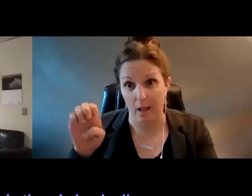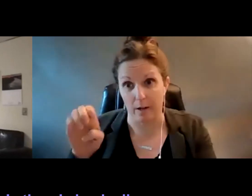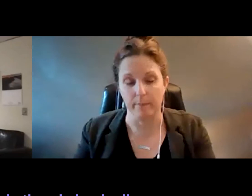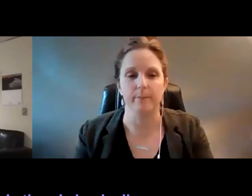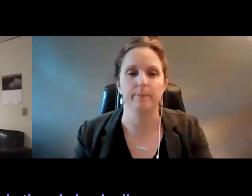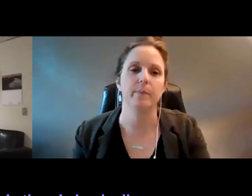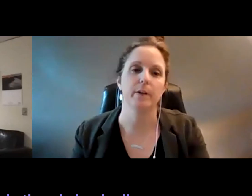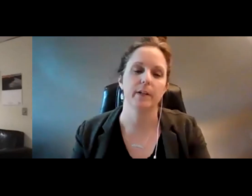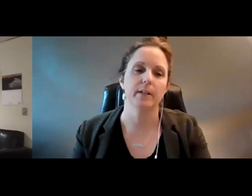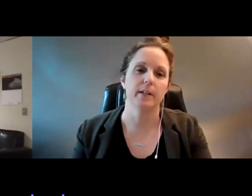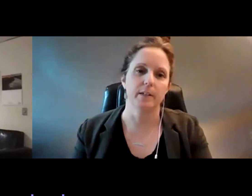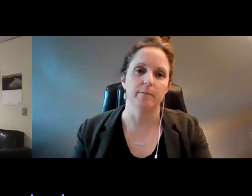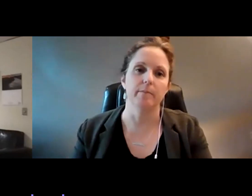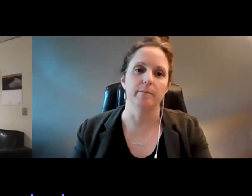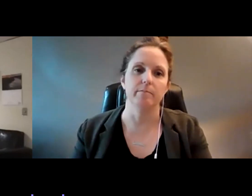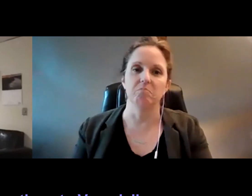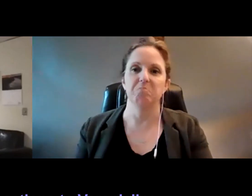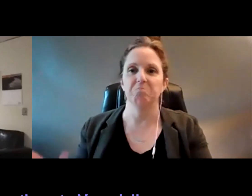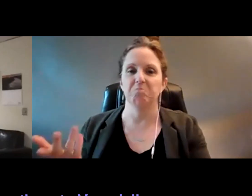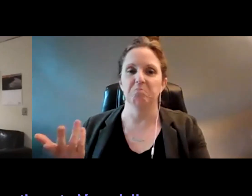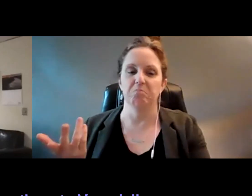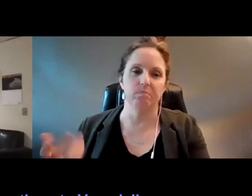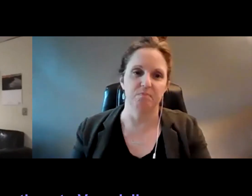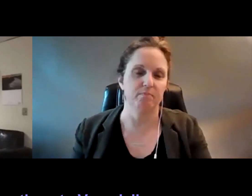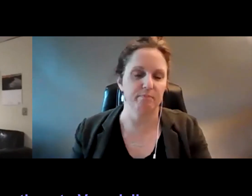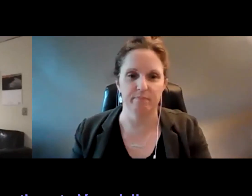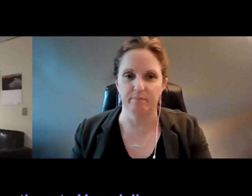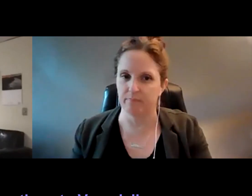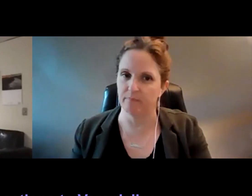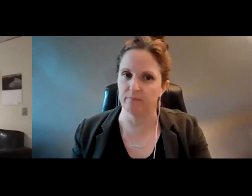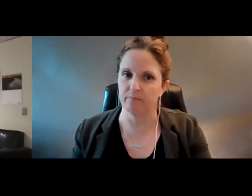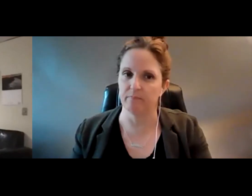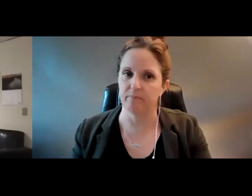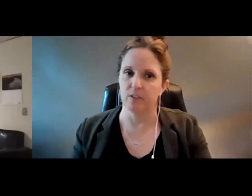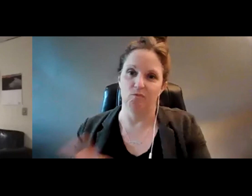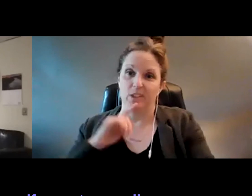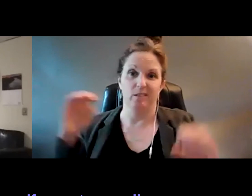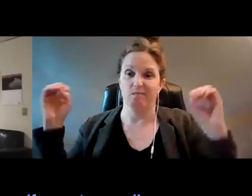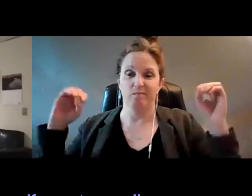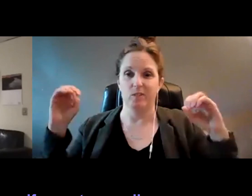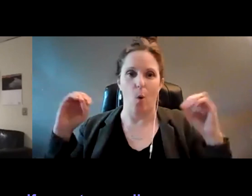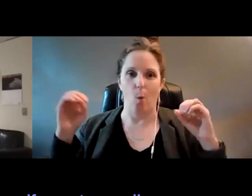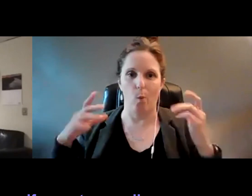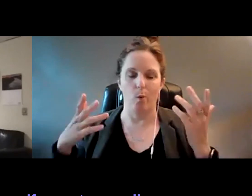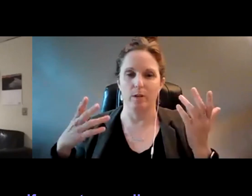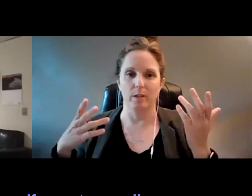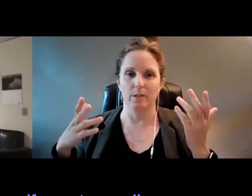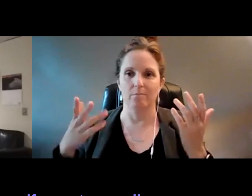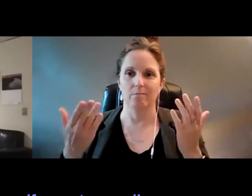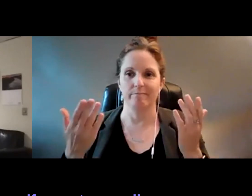Dr. Evins, what did you see in terms of adverse reactions to varenicline?